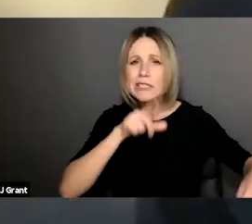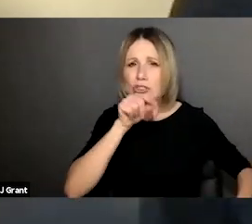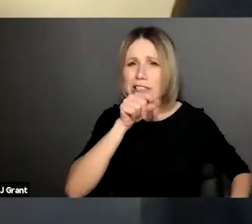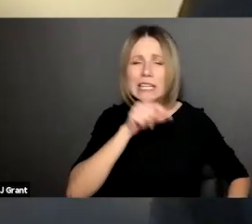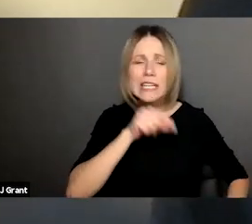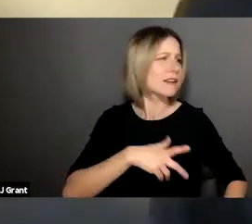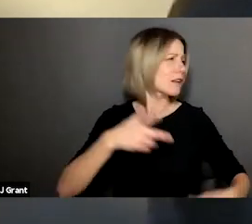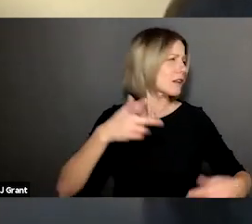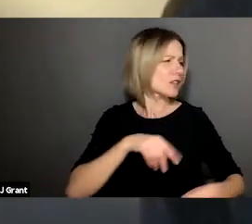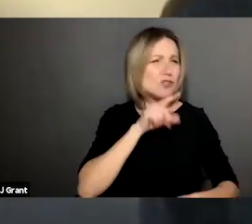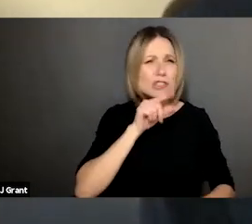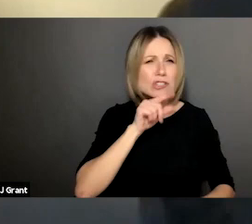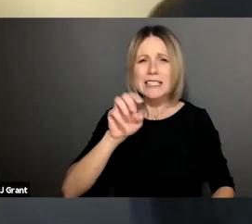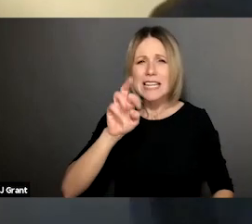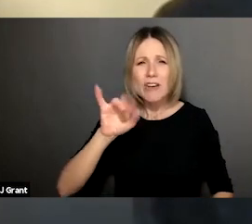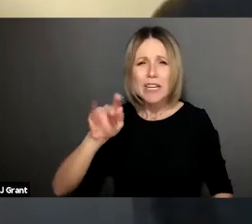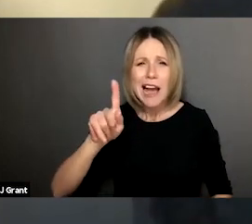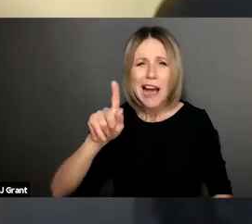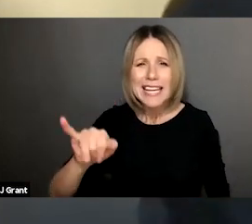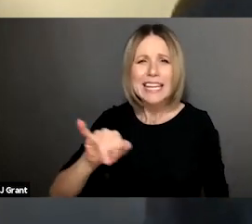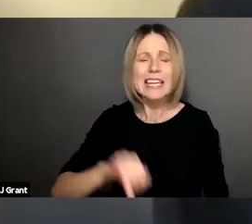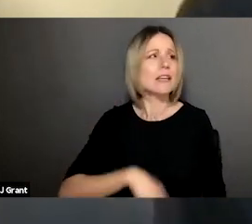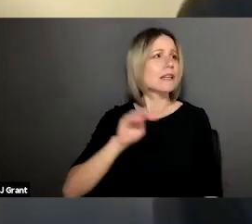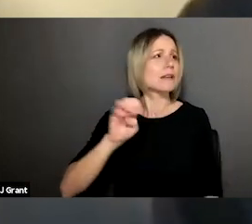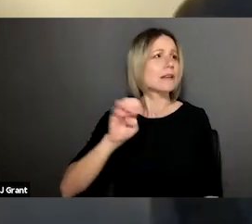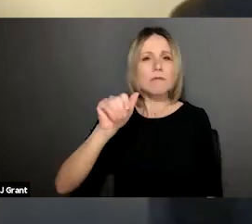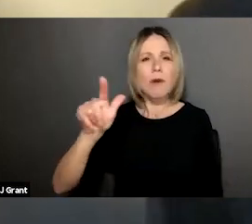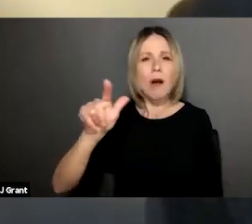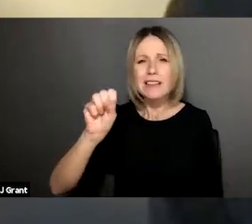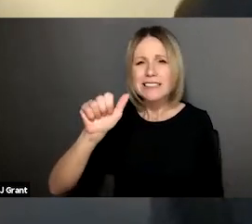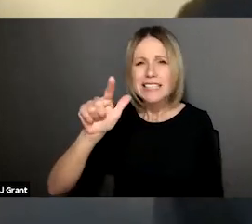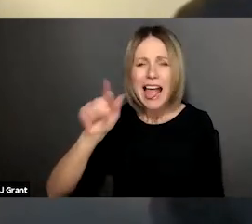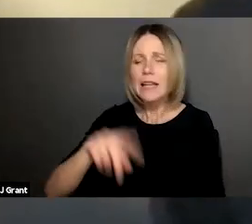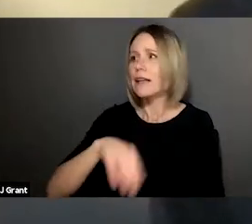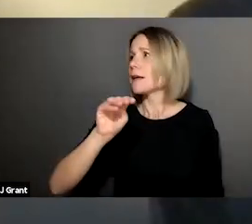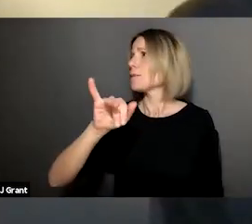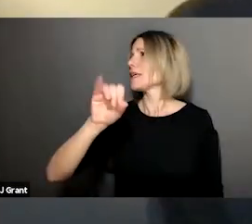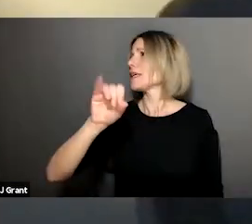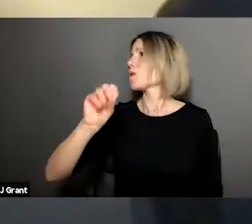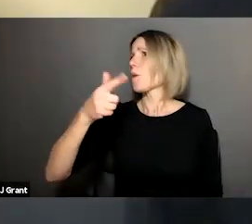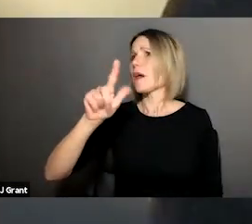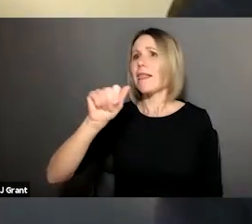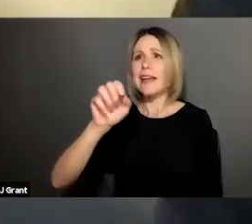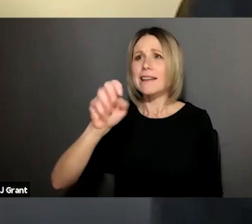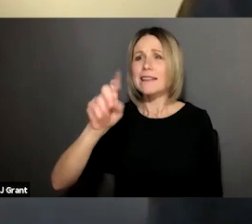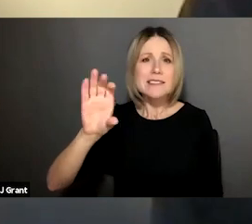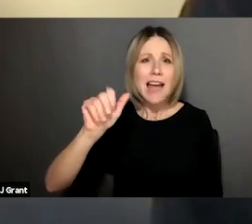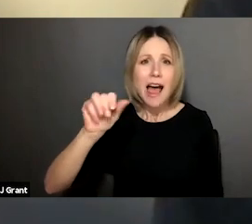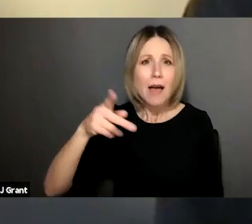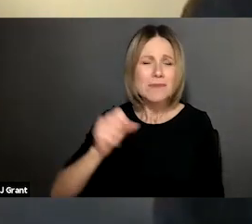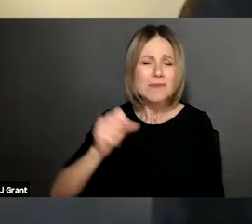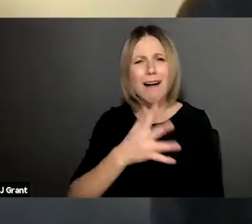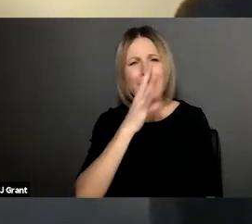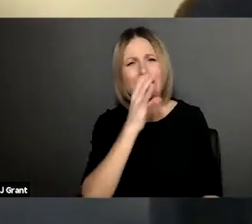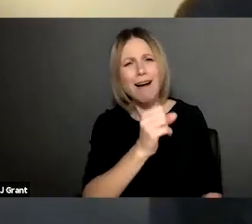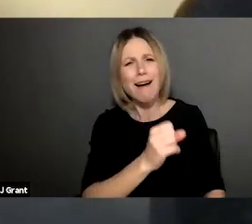chicken teriyakis, meatball salad, miso glazed scallops. Oh, look at these things. They're great. Salt and pepper shrimp. I made